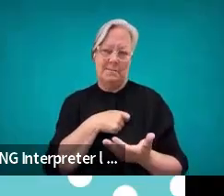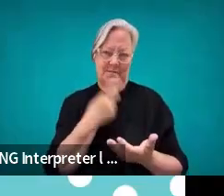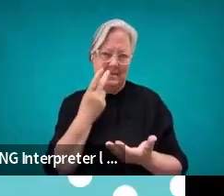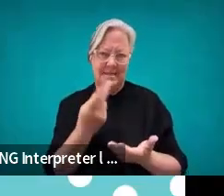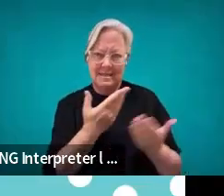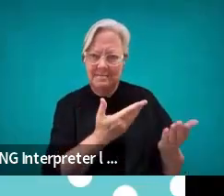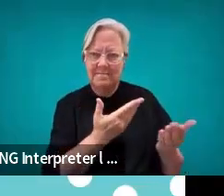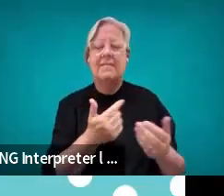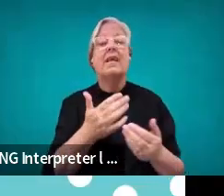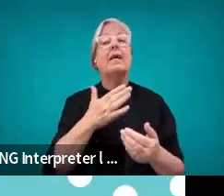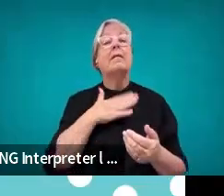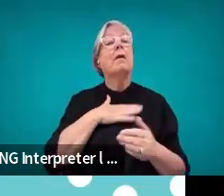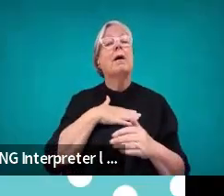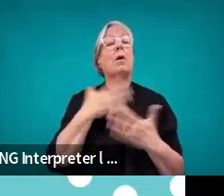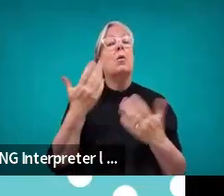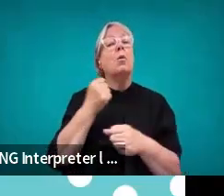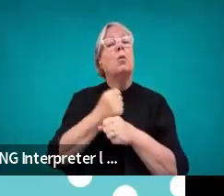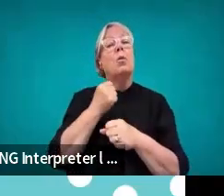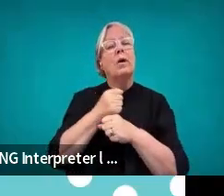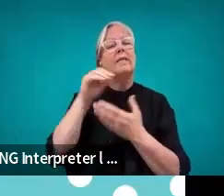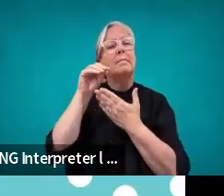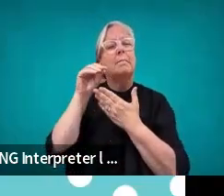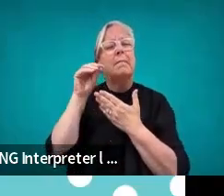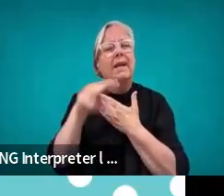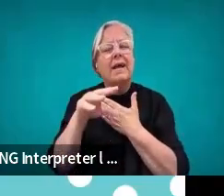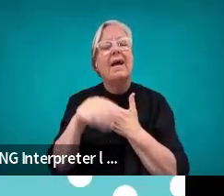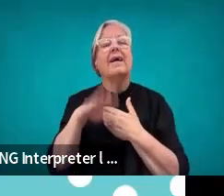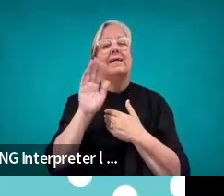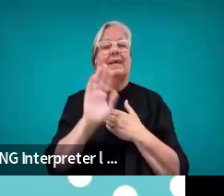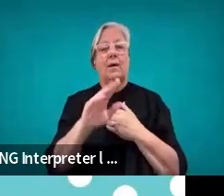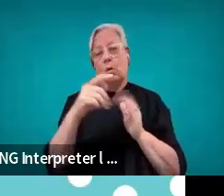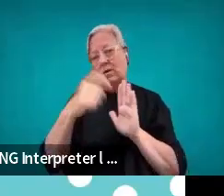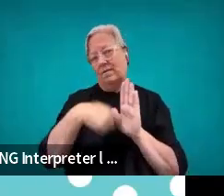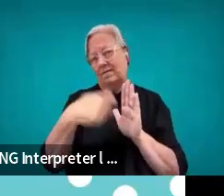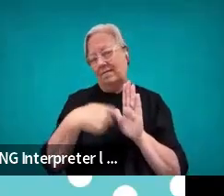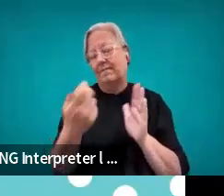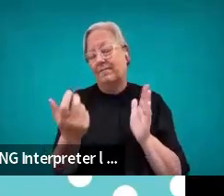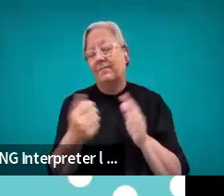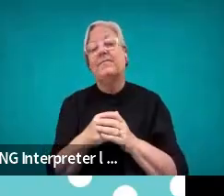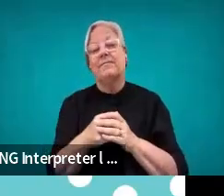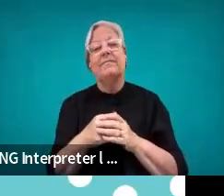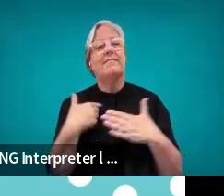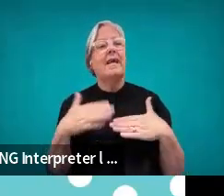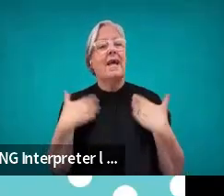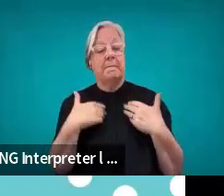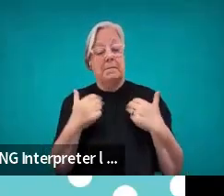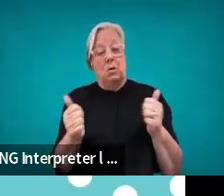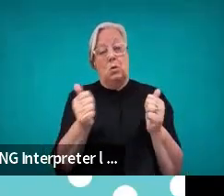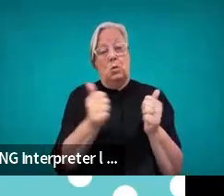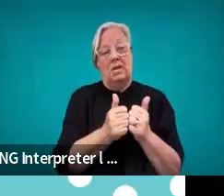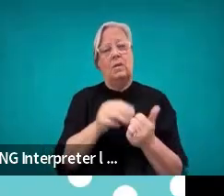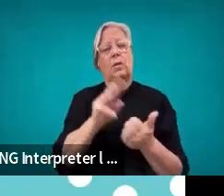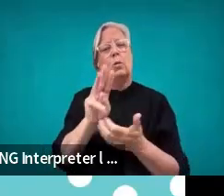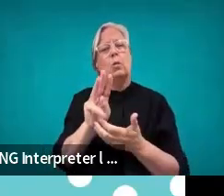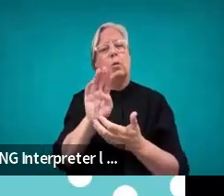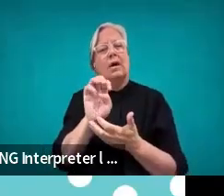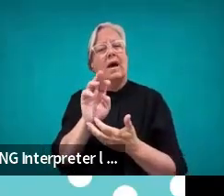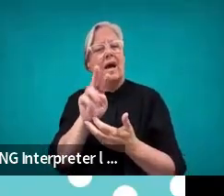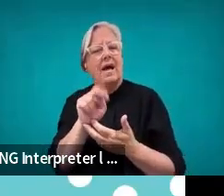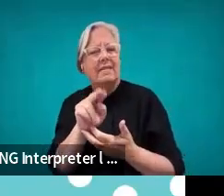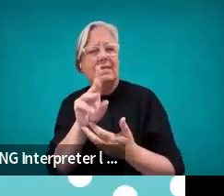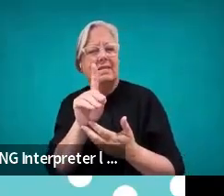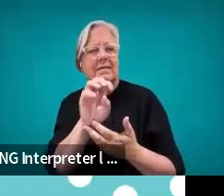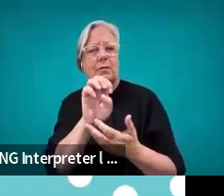Spotlight Initiative. I'm so happy to share a brief introduction alongside Wendell's to help ground our conversation. I will